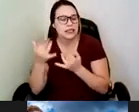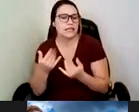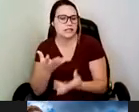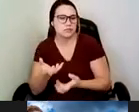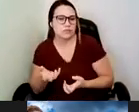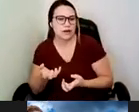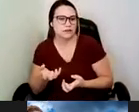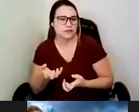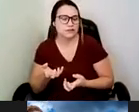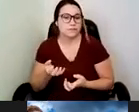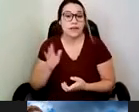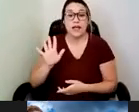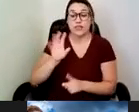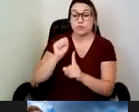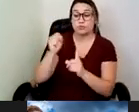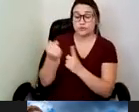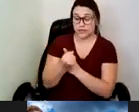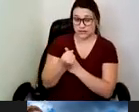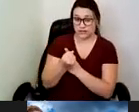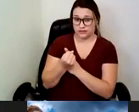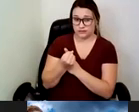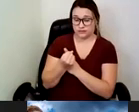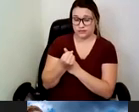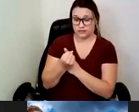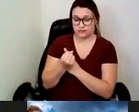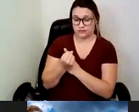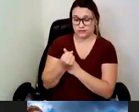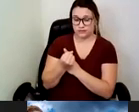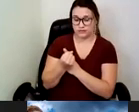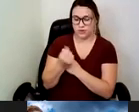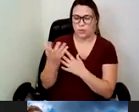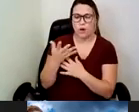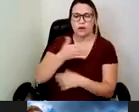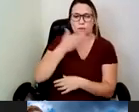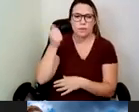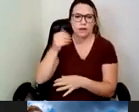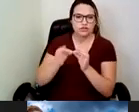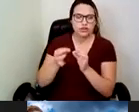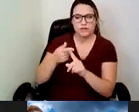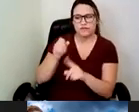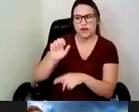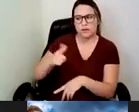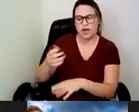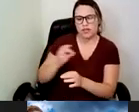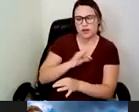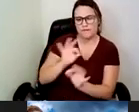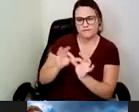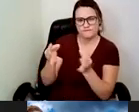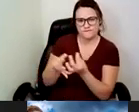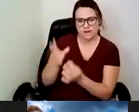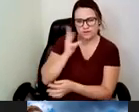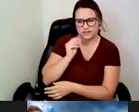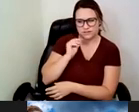settings, then you're with what can you best interpret from perhaps other family experiences, any